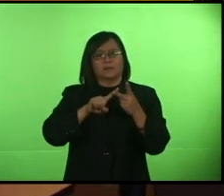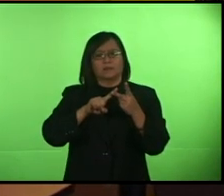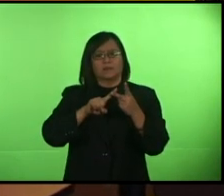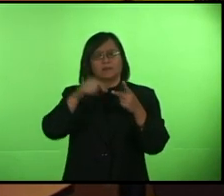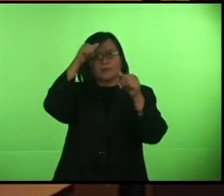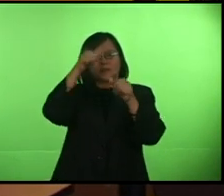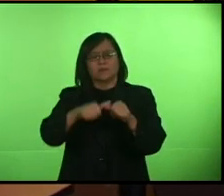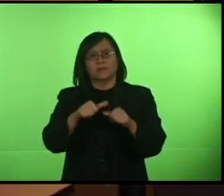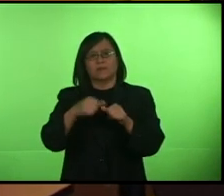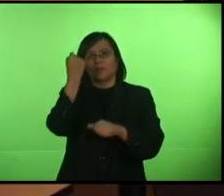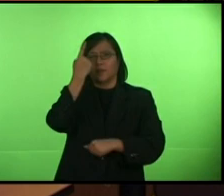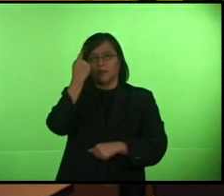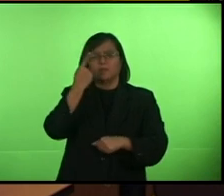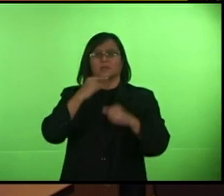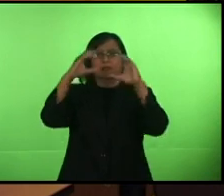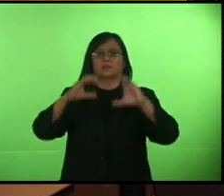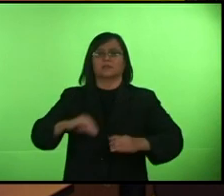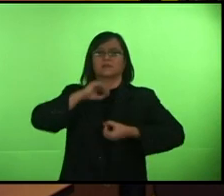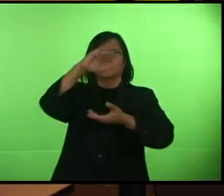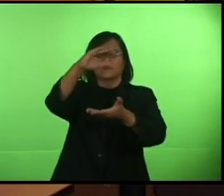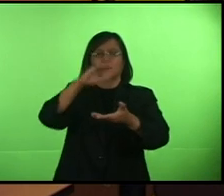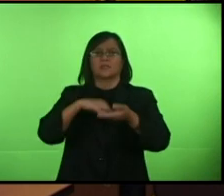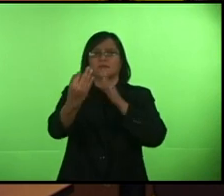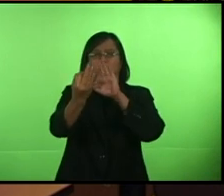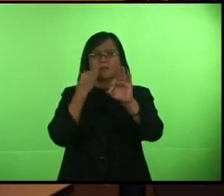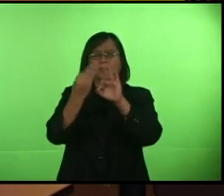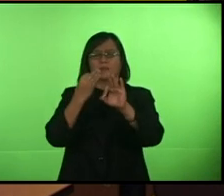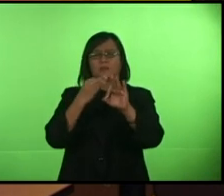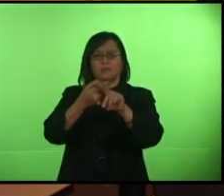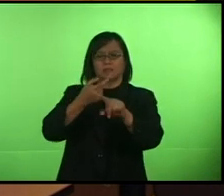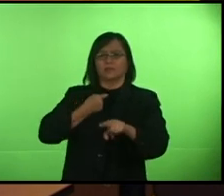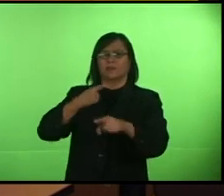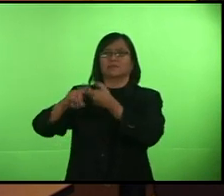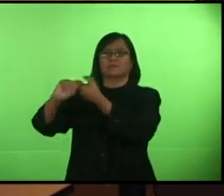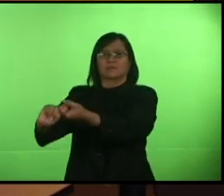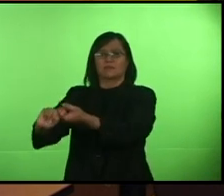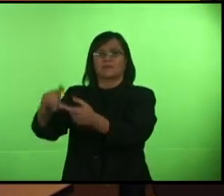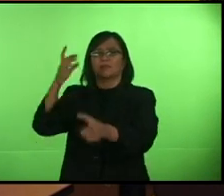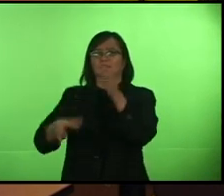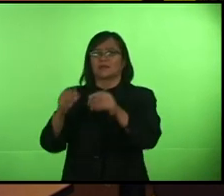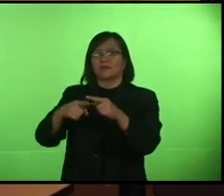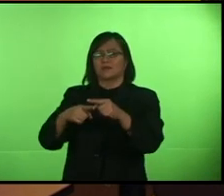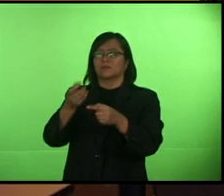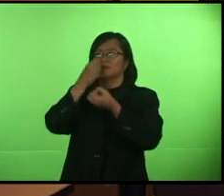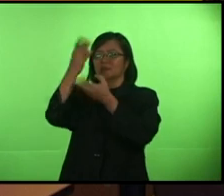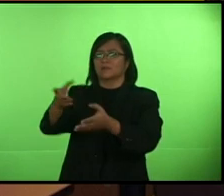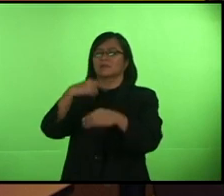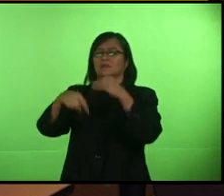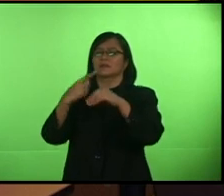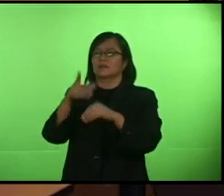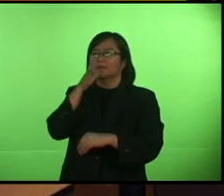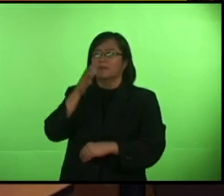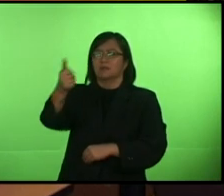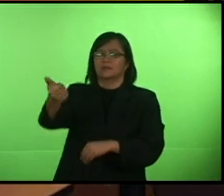the understanding or the interpretation, and also the feedback will be given by your best friend regarding the message about